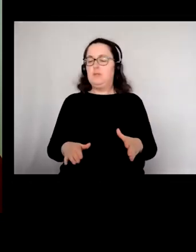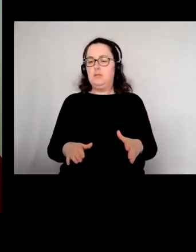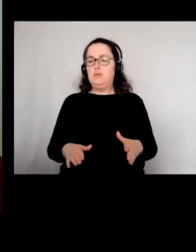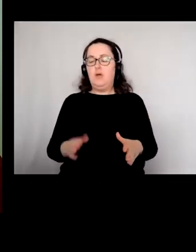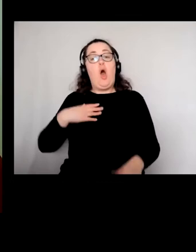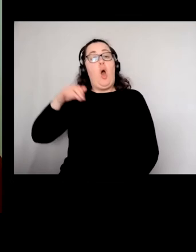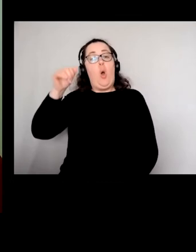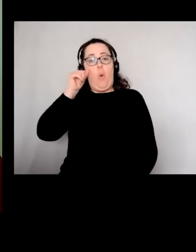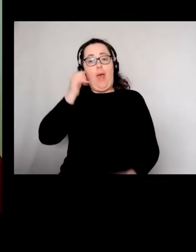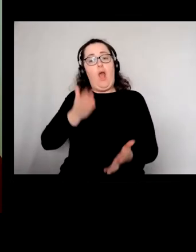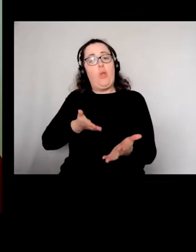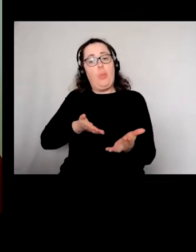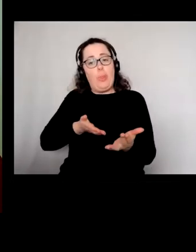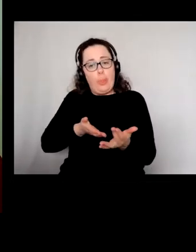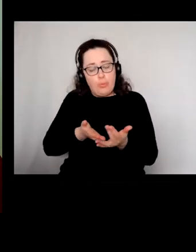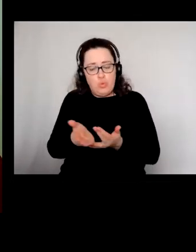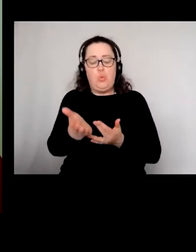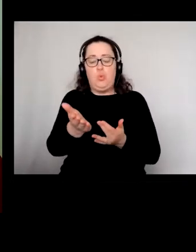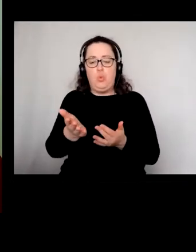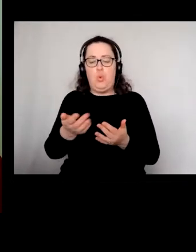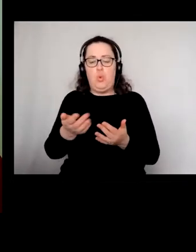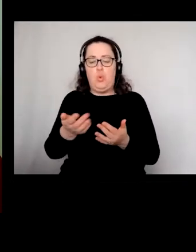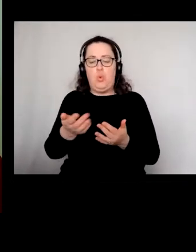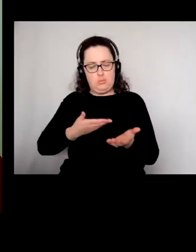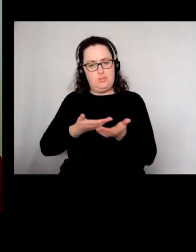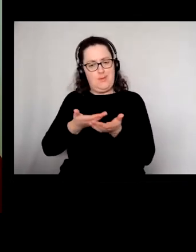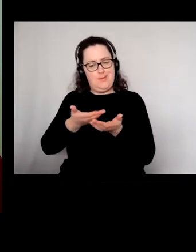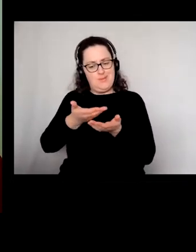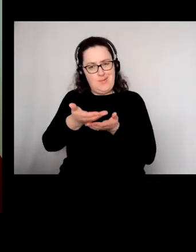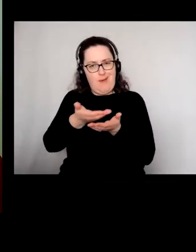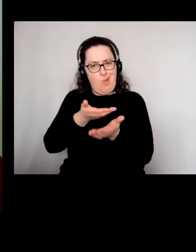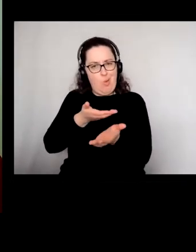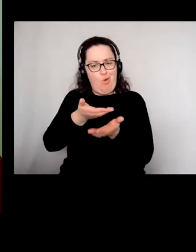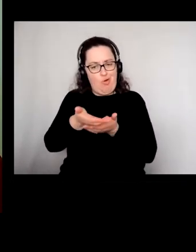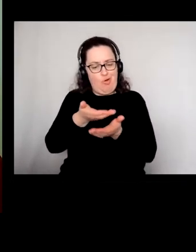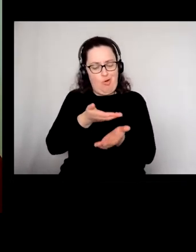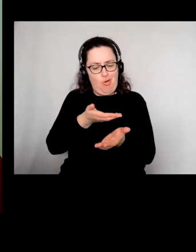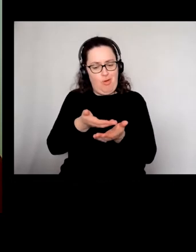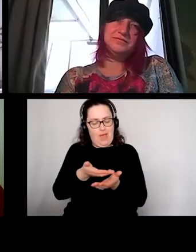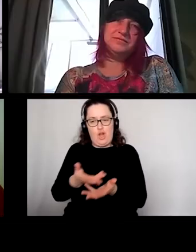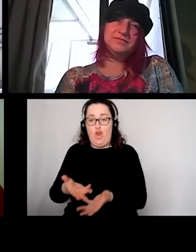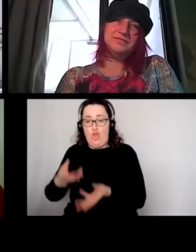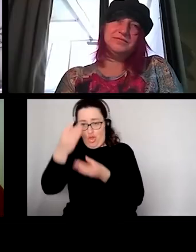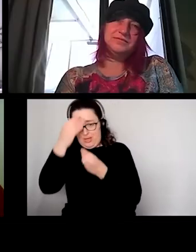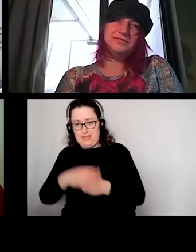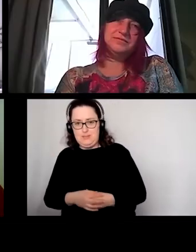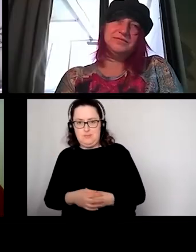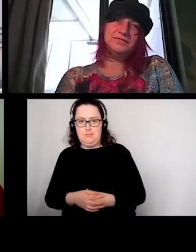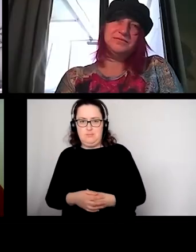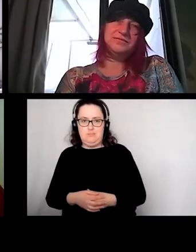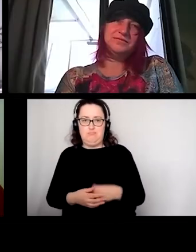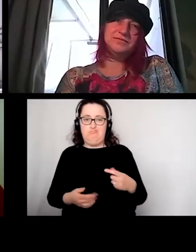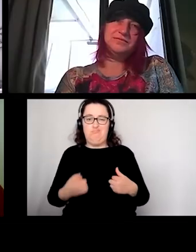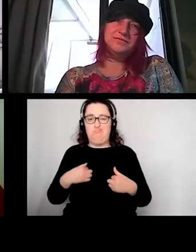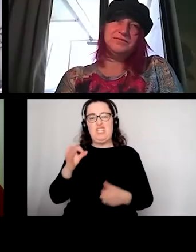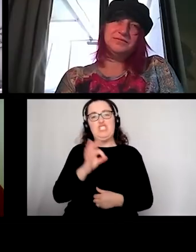really mindful from the beginning that it was about creating a dialogue and an ongoing set of learning, really. I was going to say, I mean, basically for